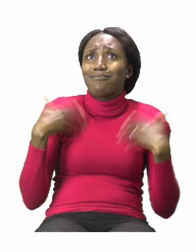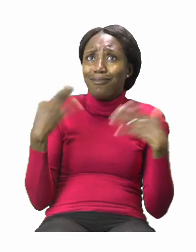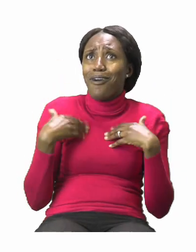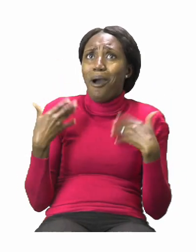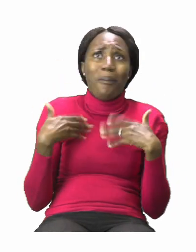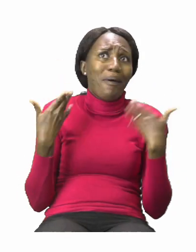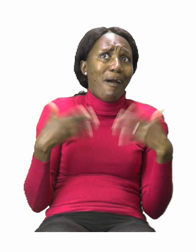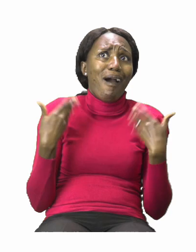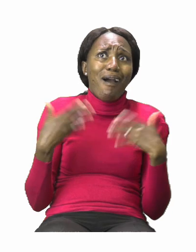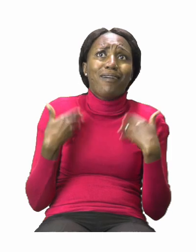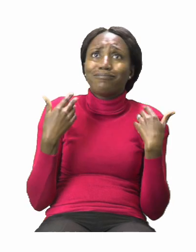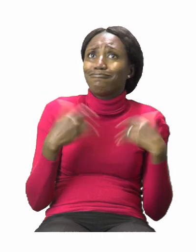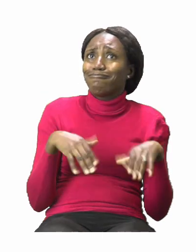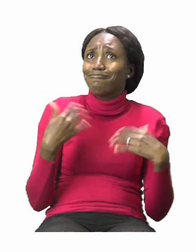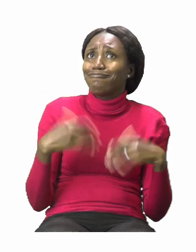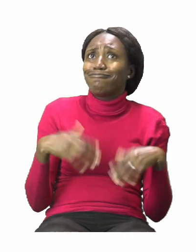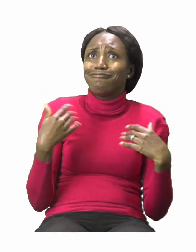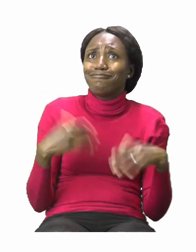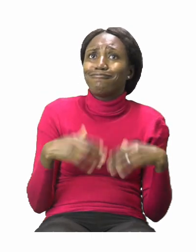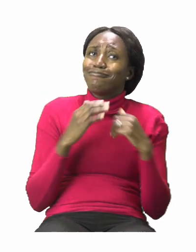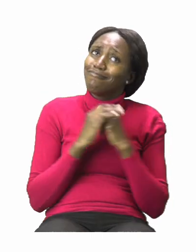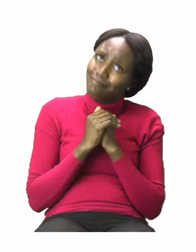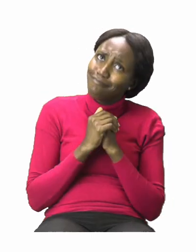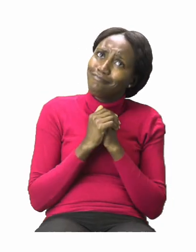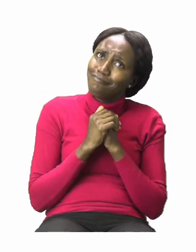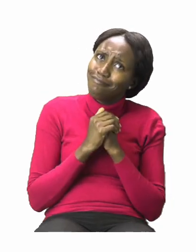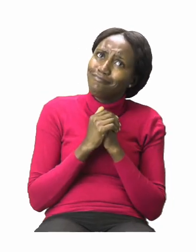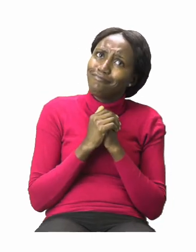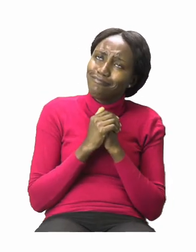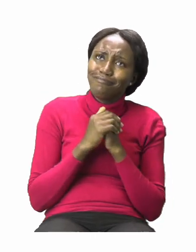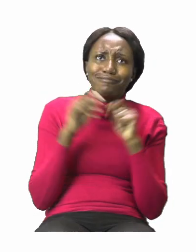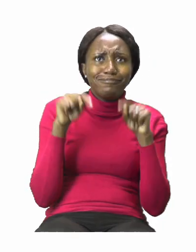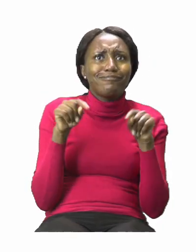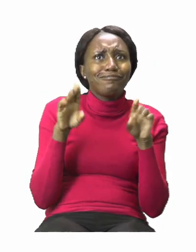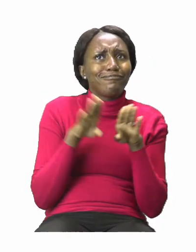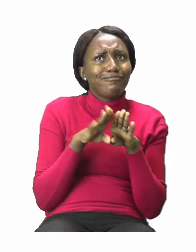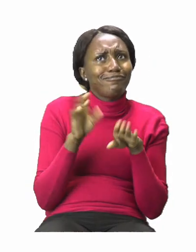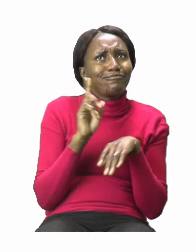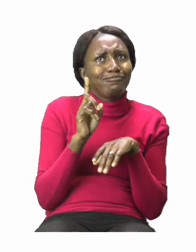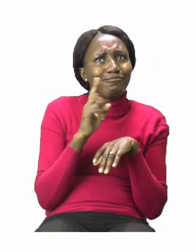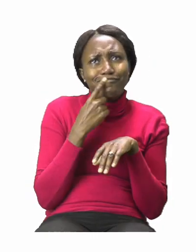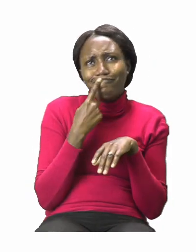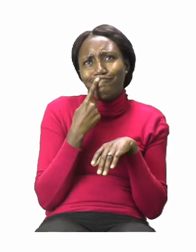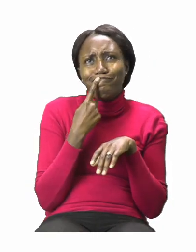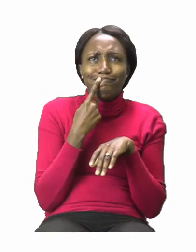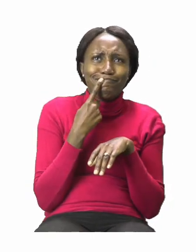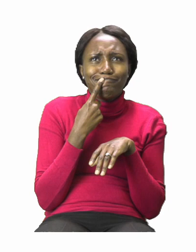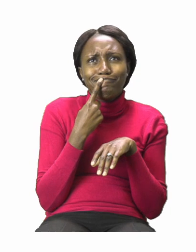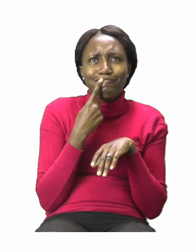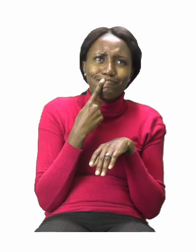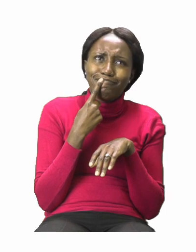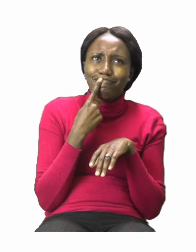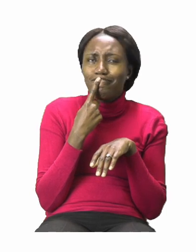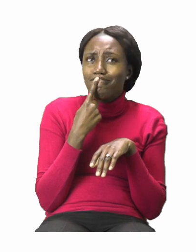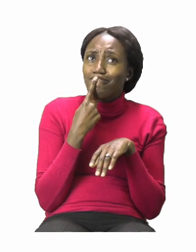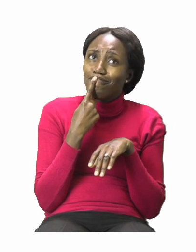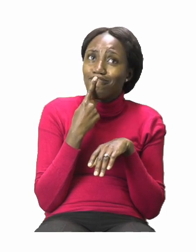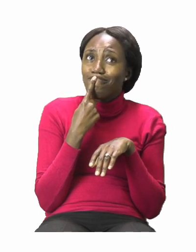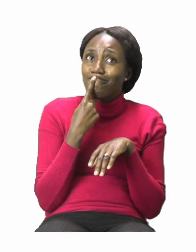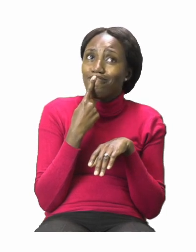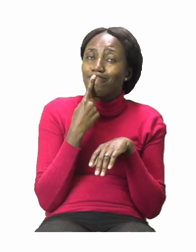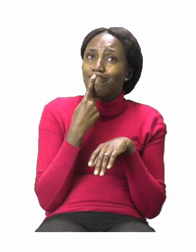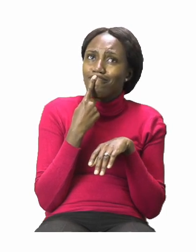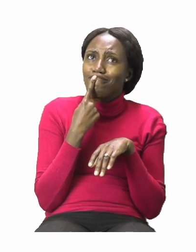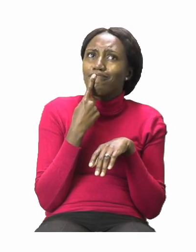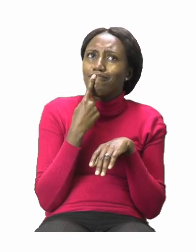us. But we're not just going to be looking at them this time or coloring them. Instead, we are going to